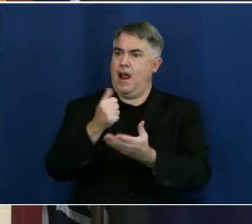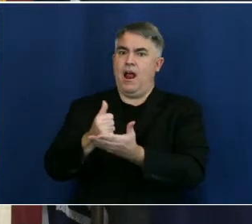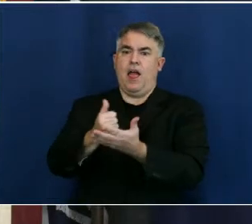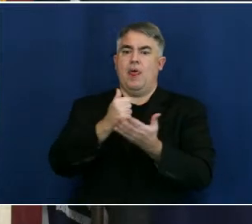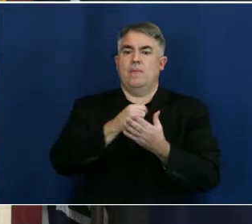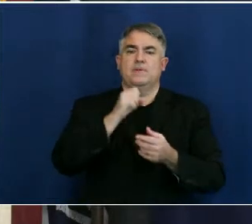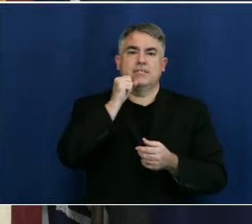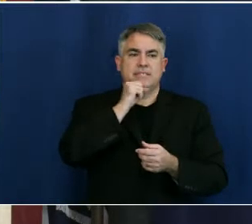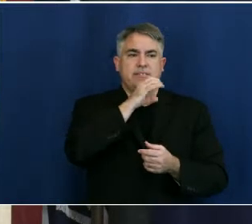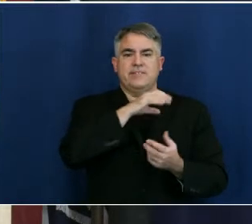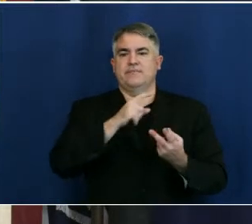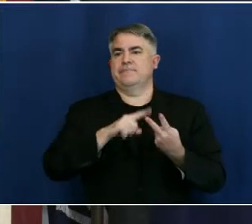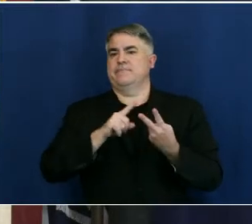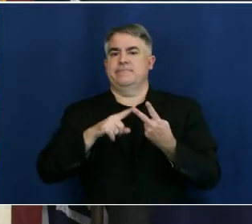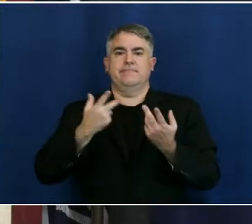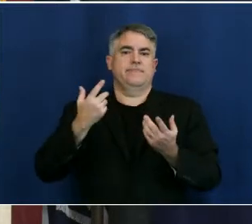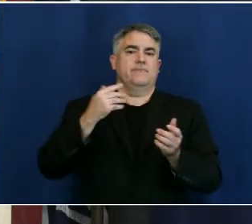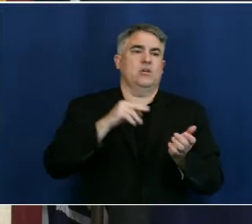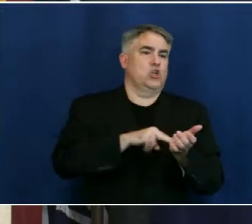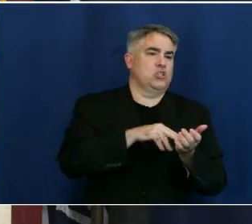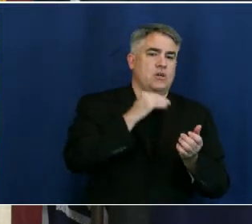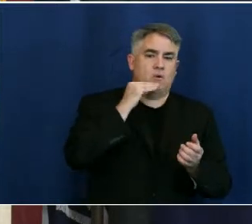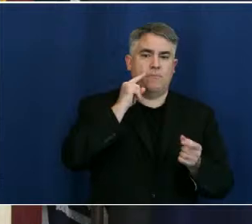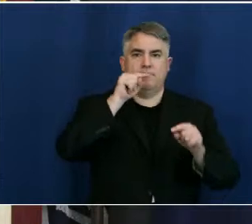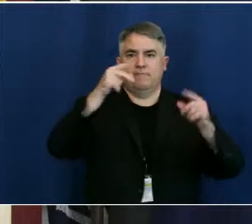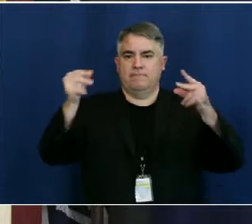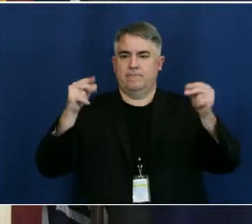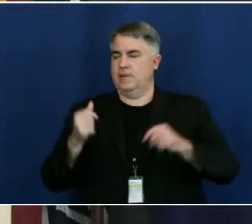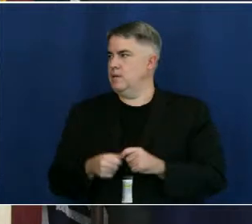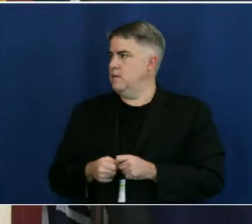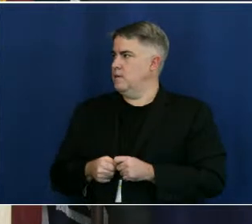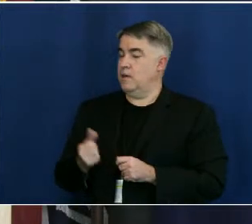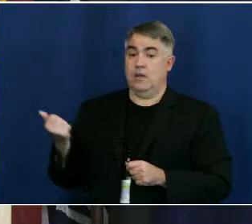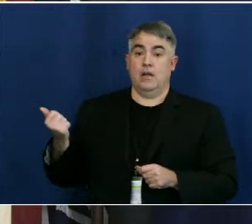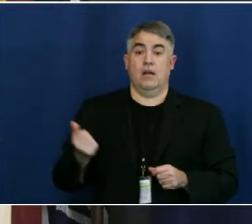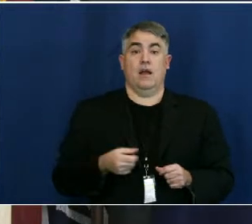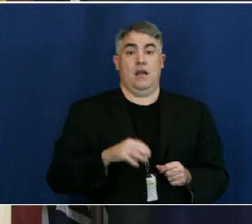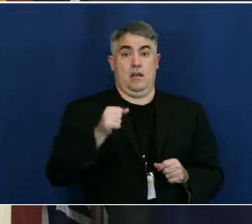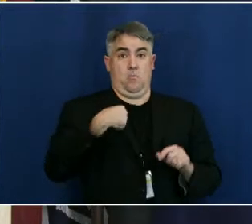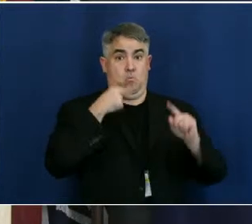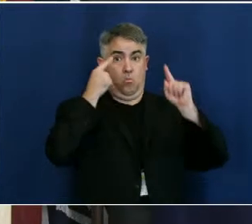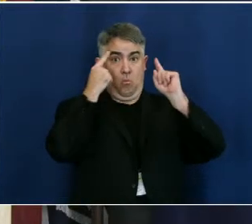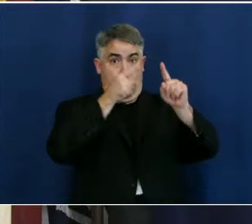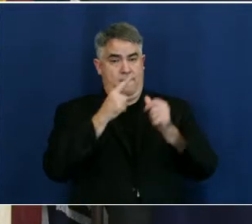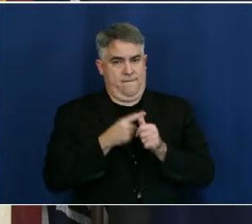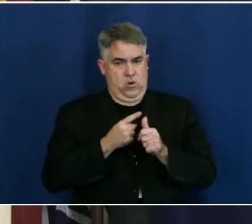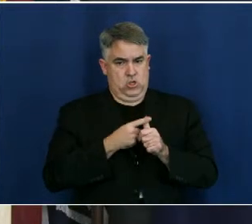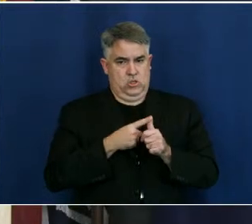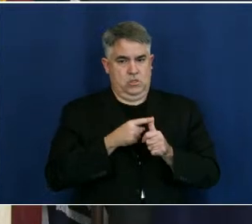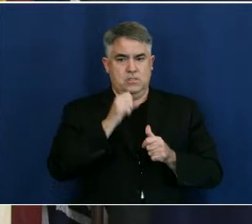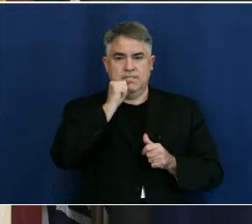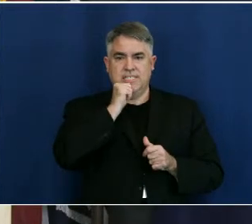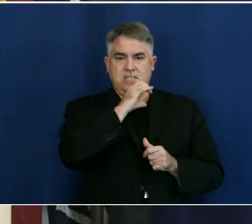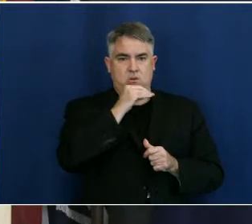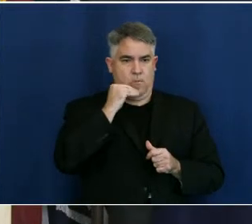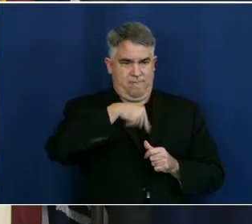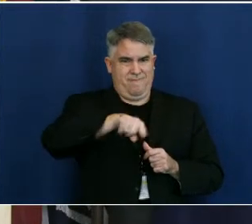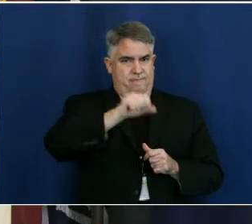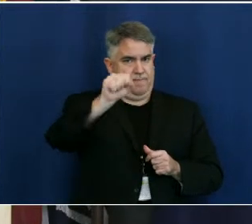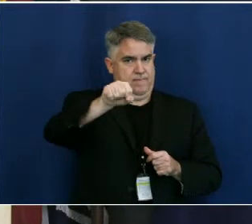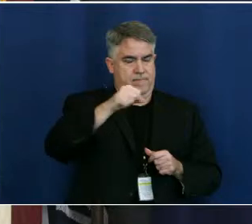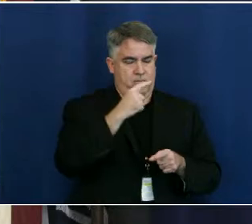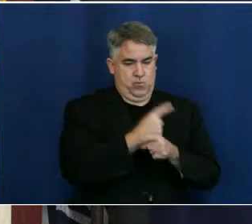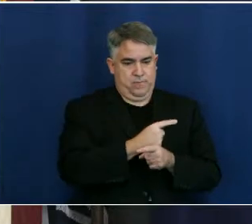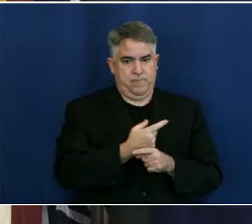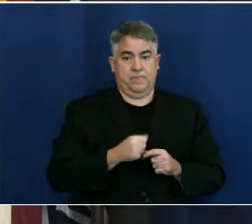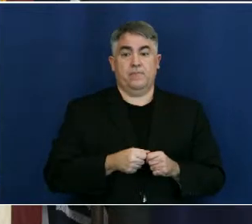today? Well, our hope is, one, we want to get through all the long-term care facilities. Those represent our most vulnerable seniors. And so we want